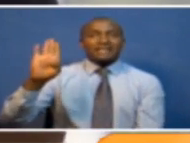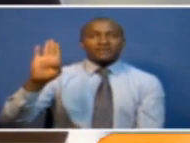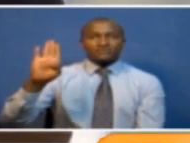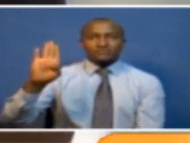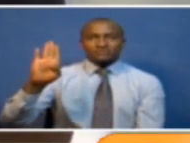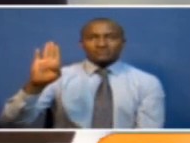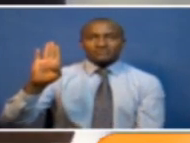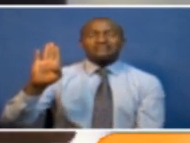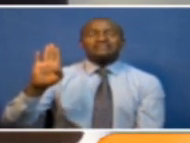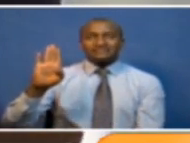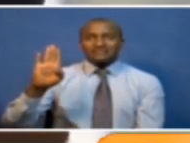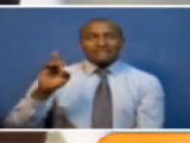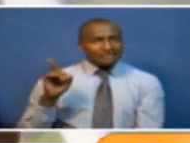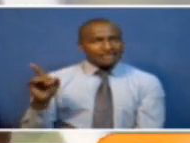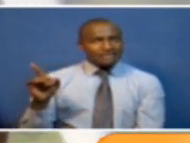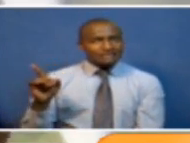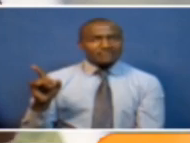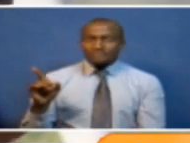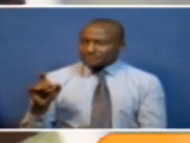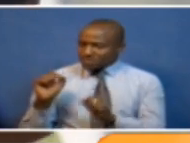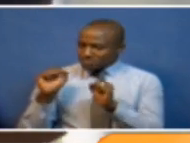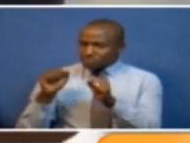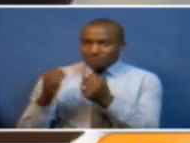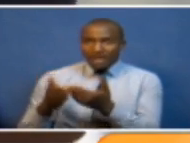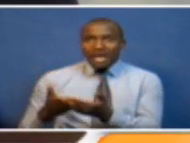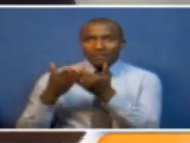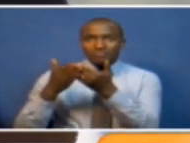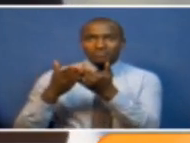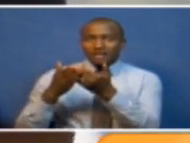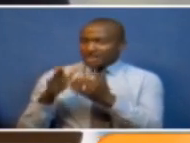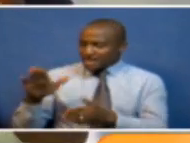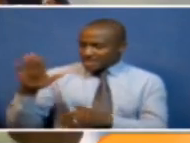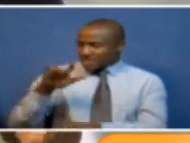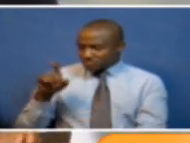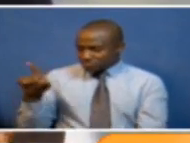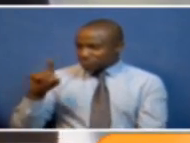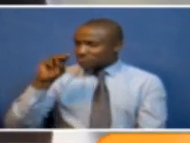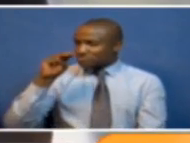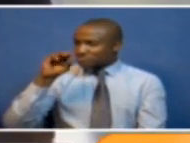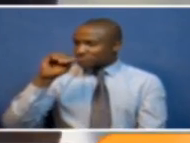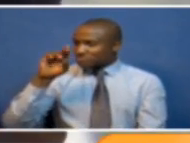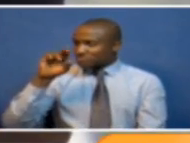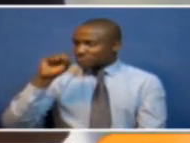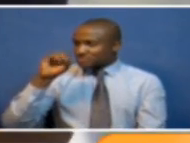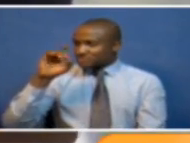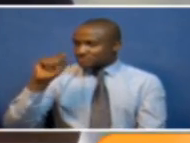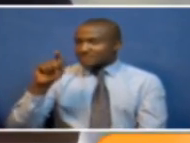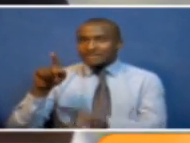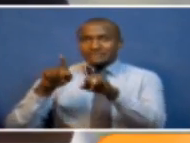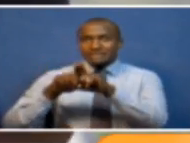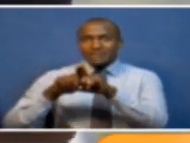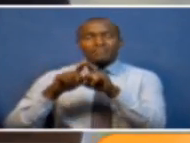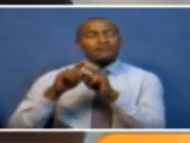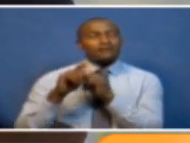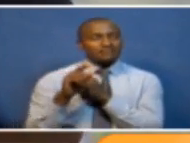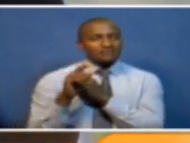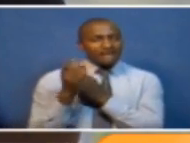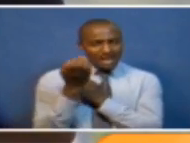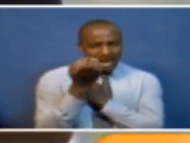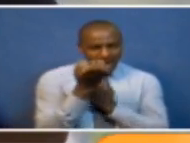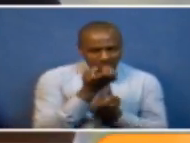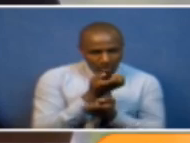supposed to transform the landscape of Marsabit County, but also the economy as well, generating some